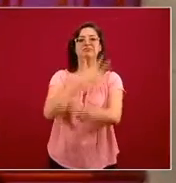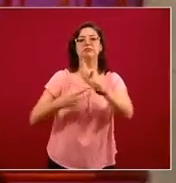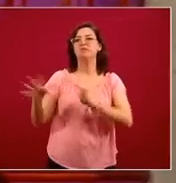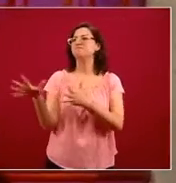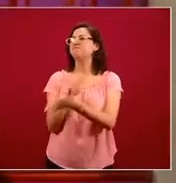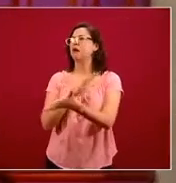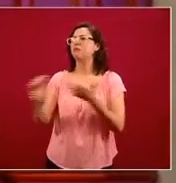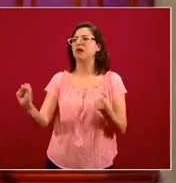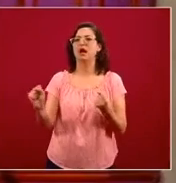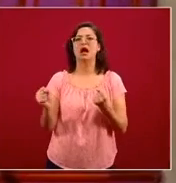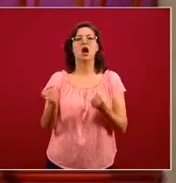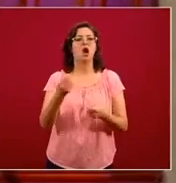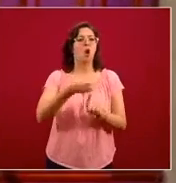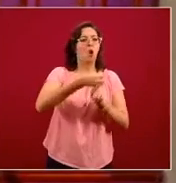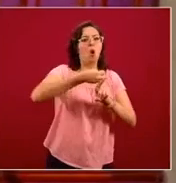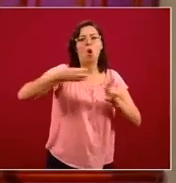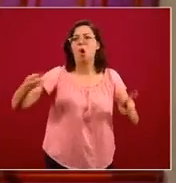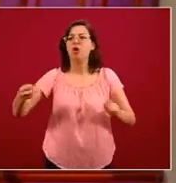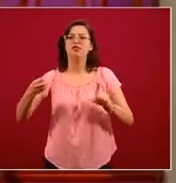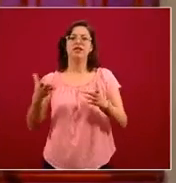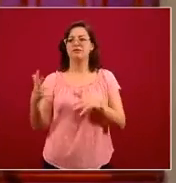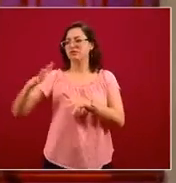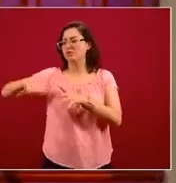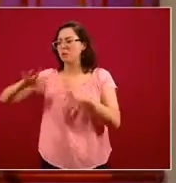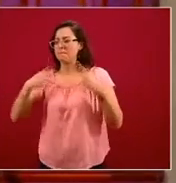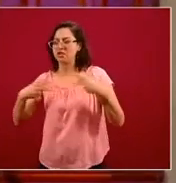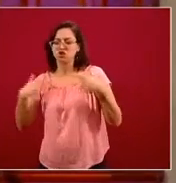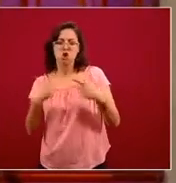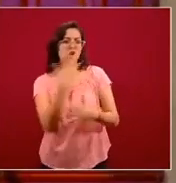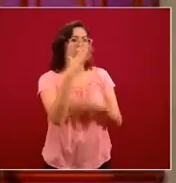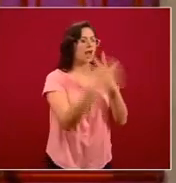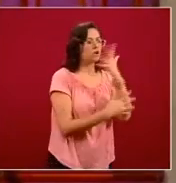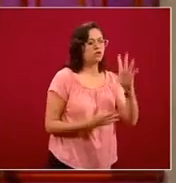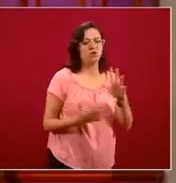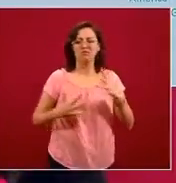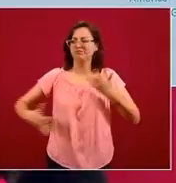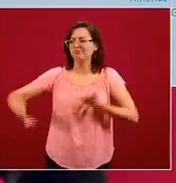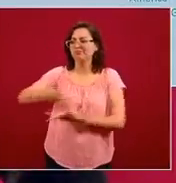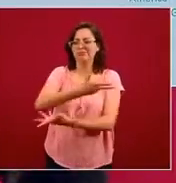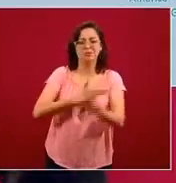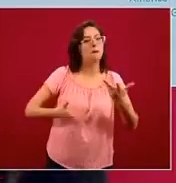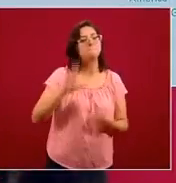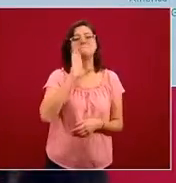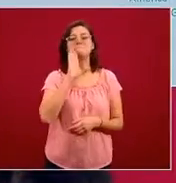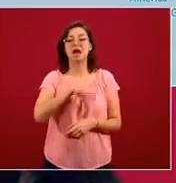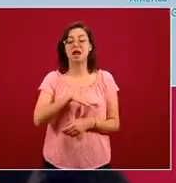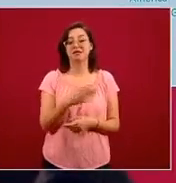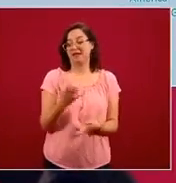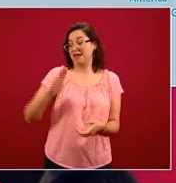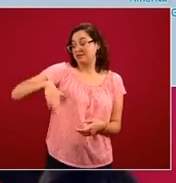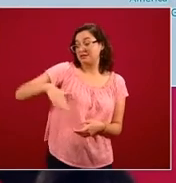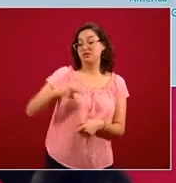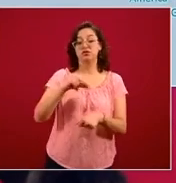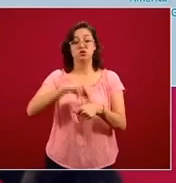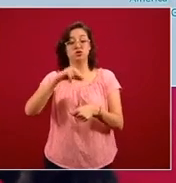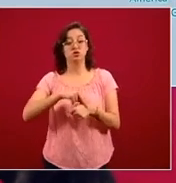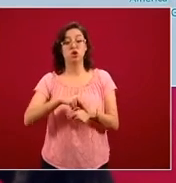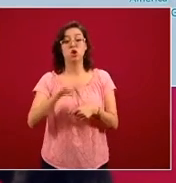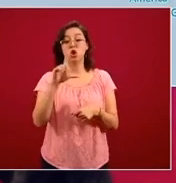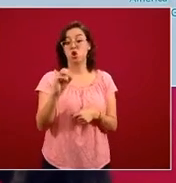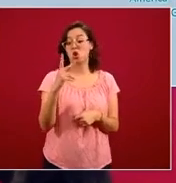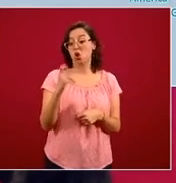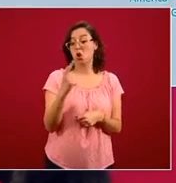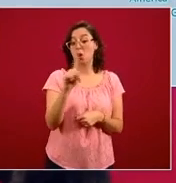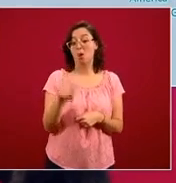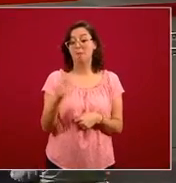degradation and disorganization on a socio-ecological level. And that's what Dr. Lopez Gattel